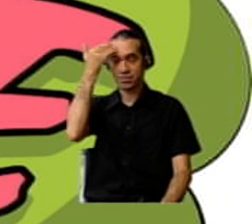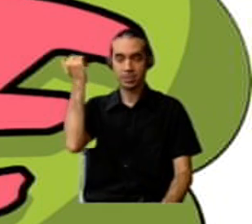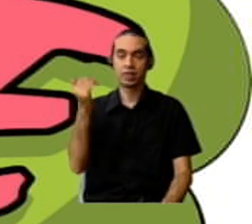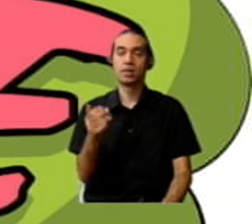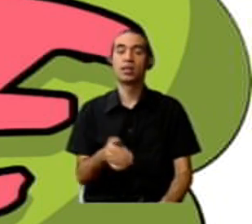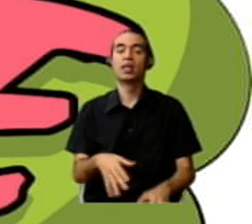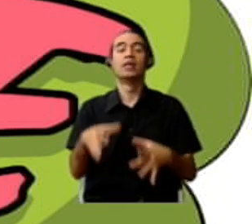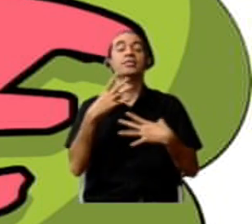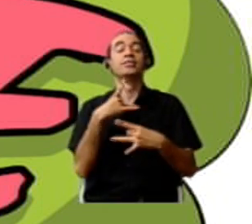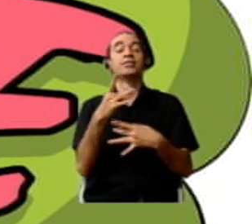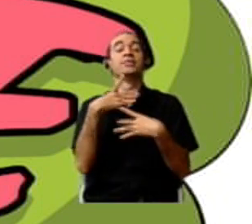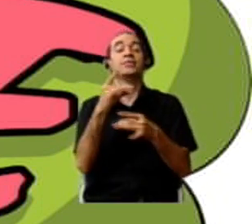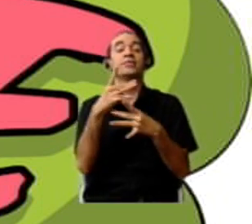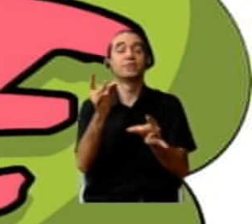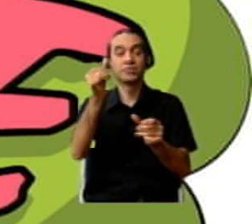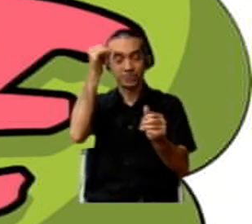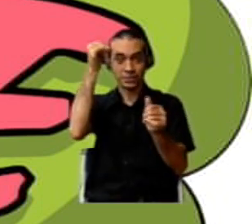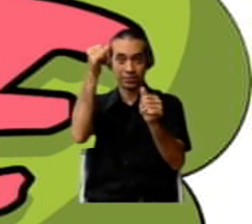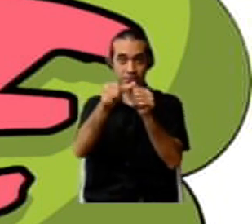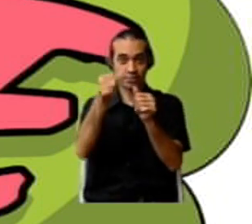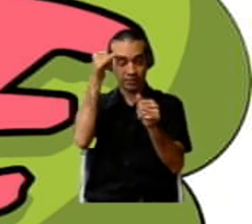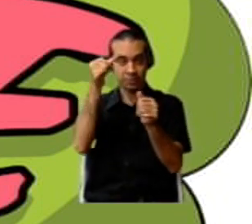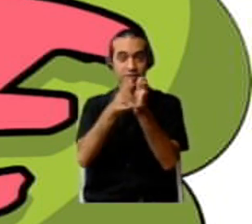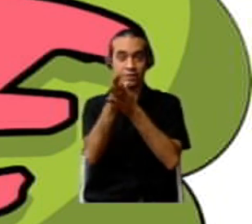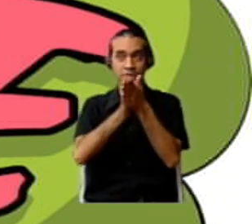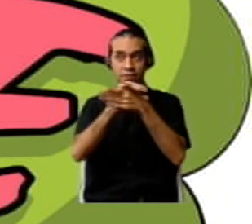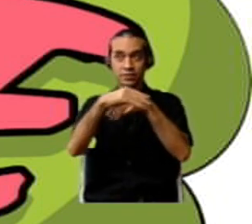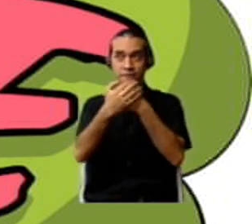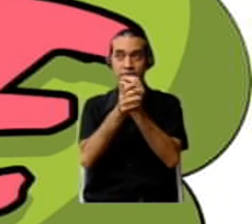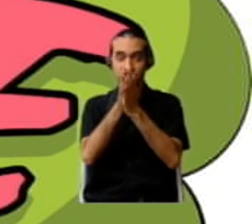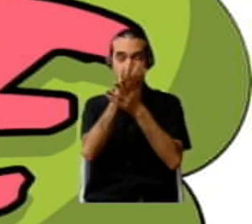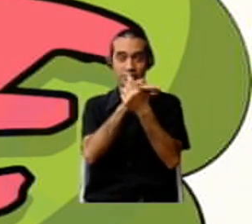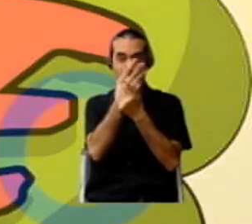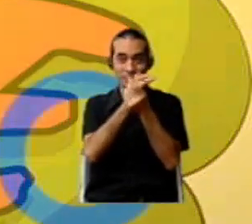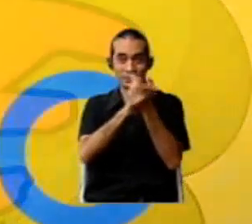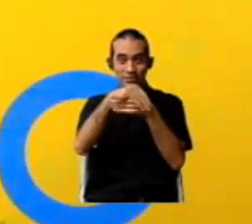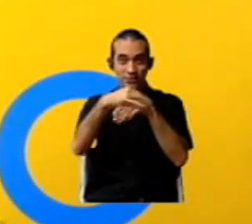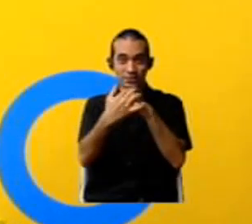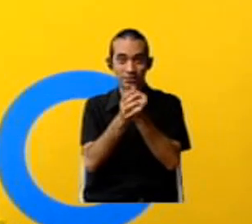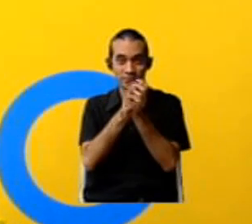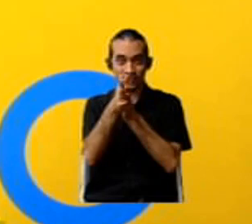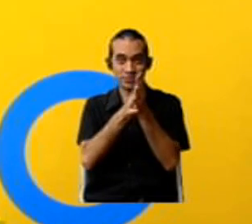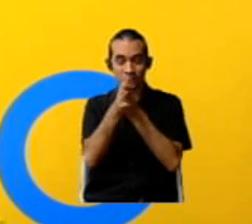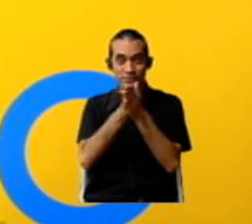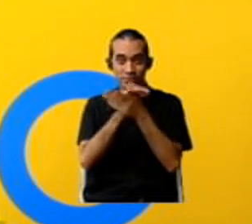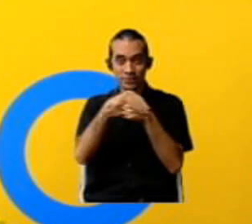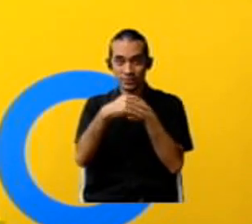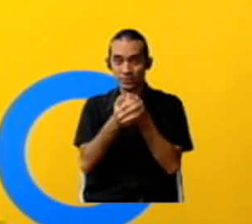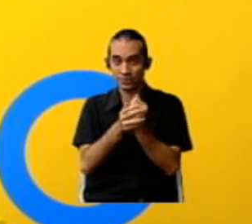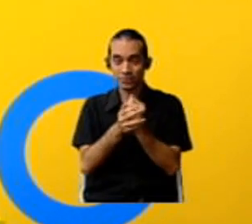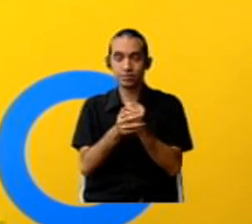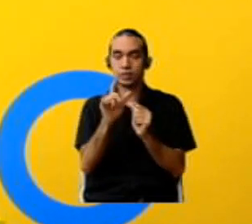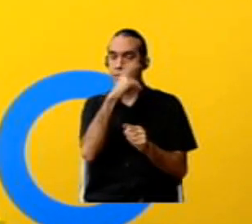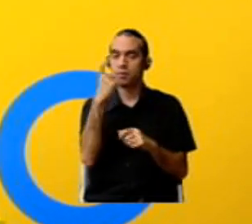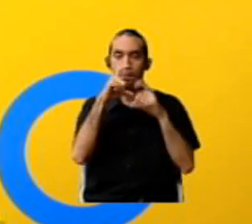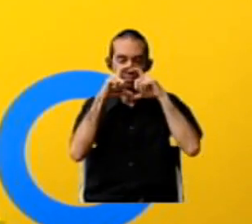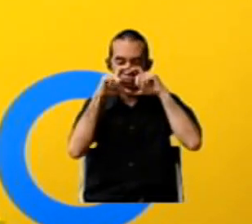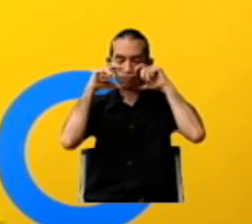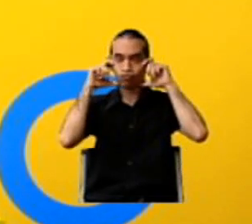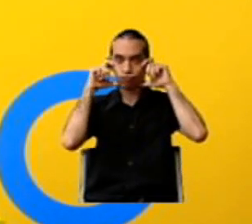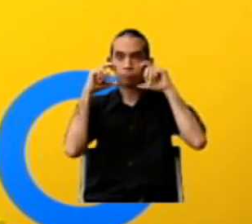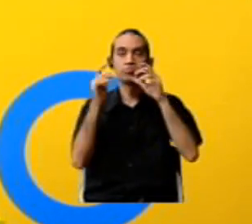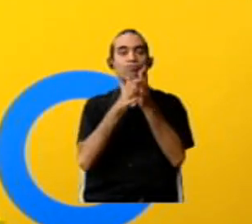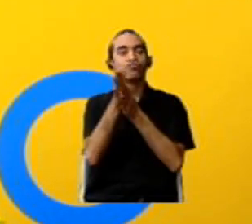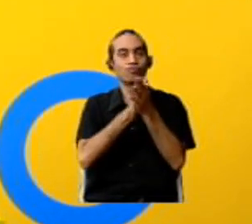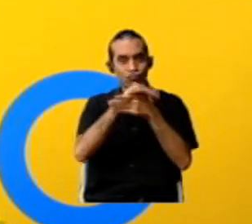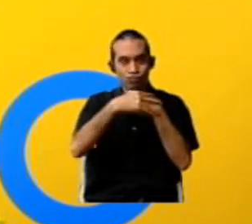interesting, my friends. Remember to wash your hands. Lávense las manos and wear a mask. Remember to